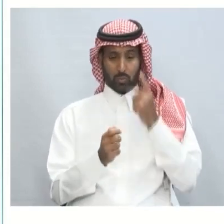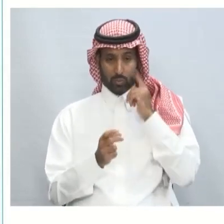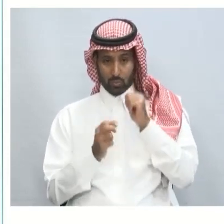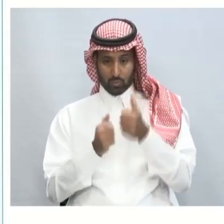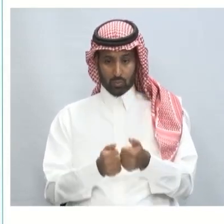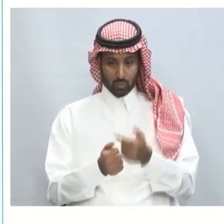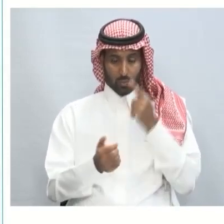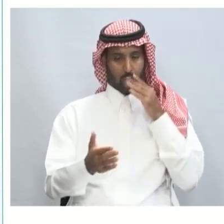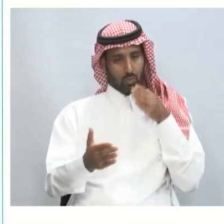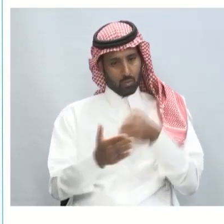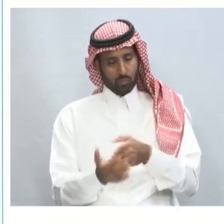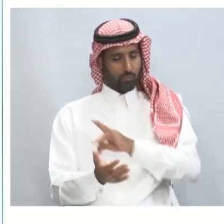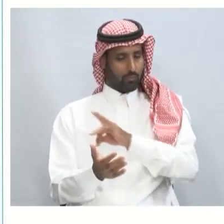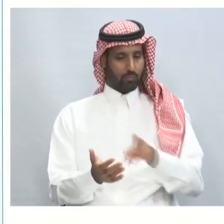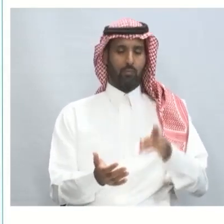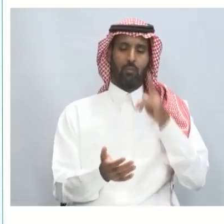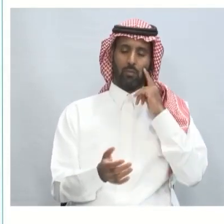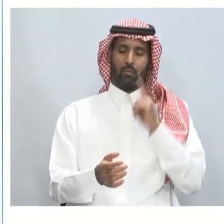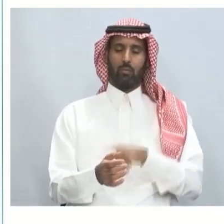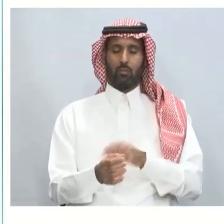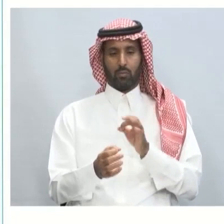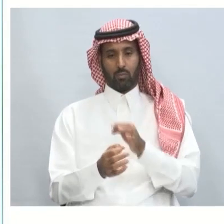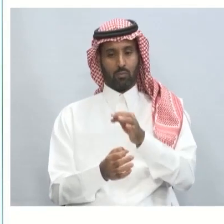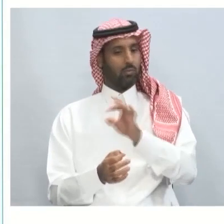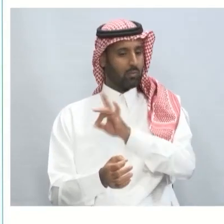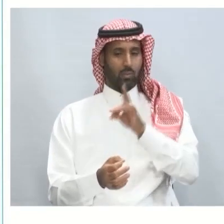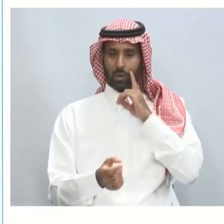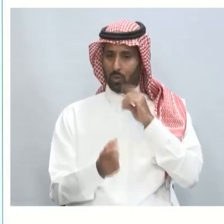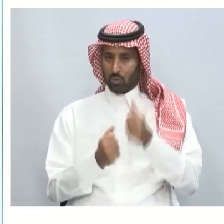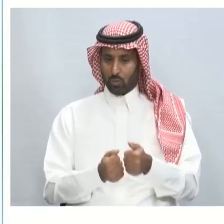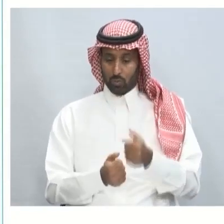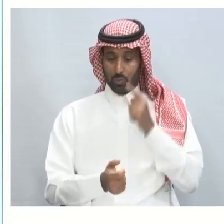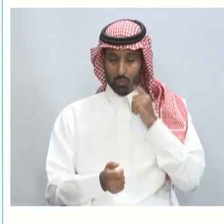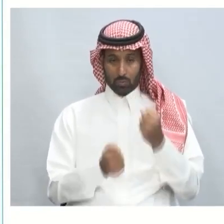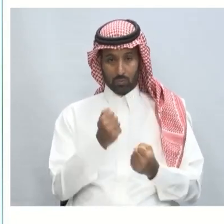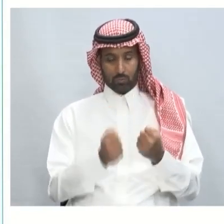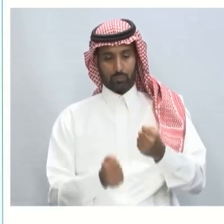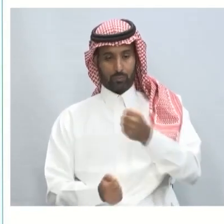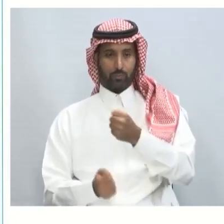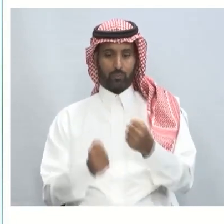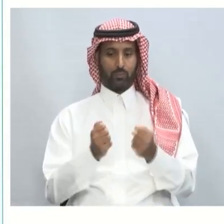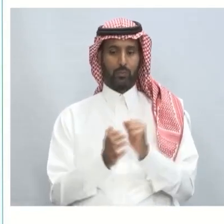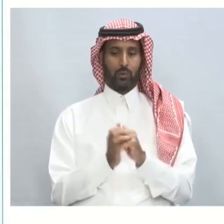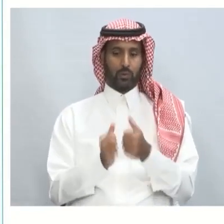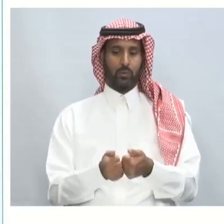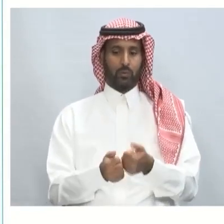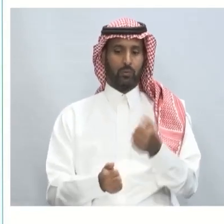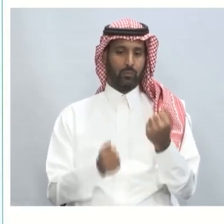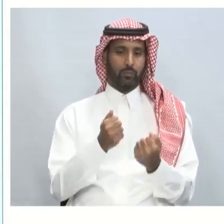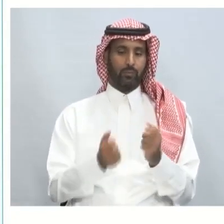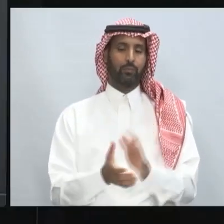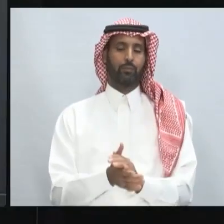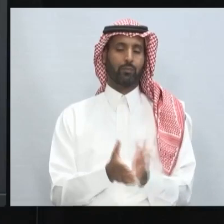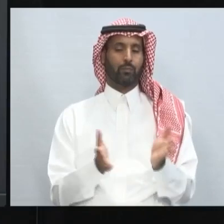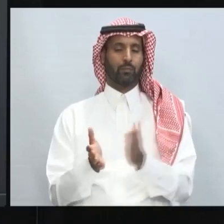he never really arrived at a destination. So you can tell here that he is a race car driver. Of